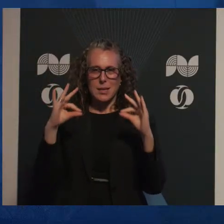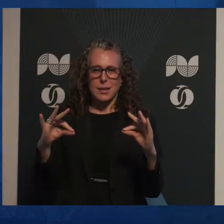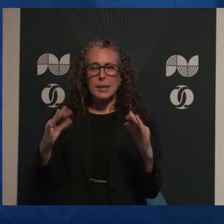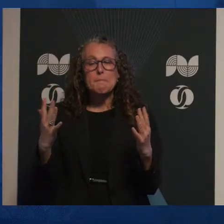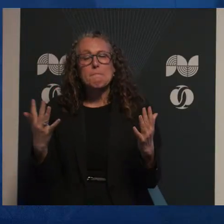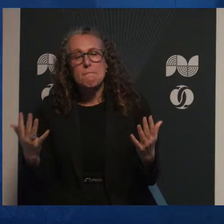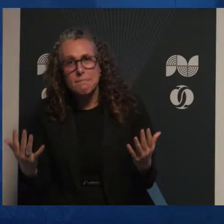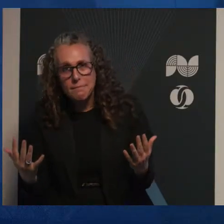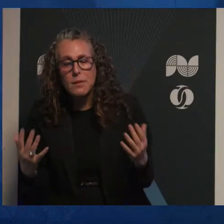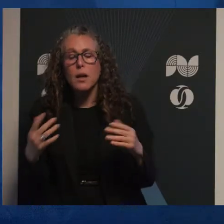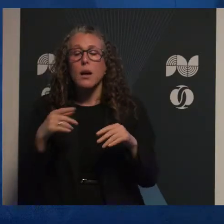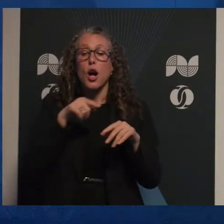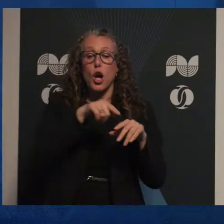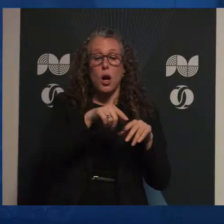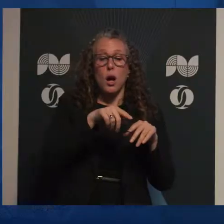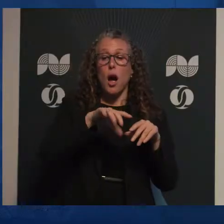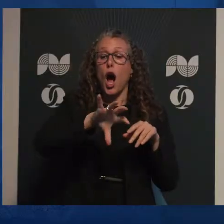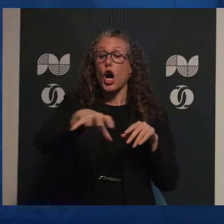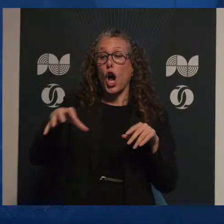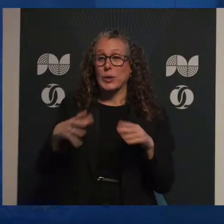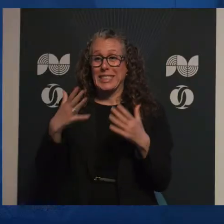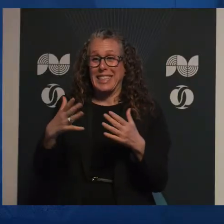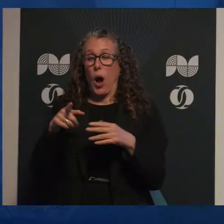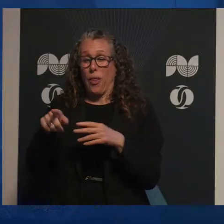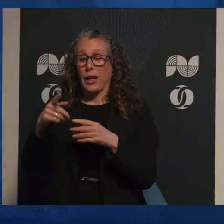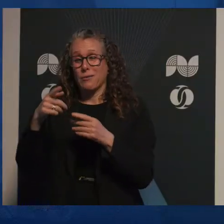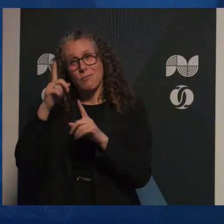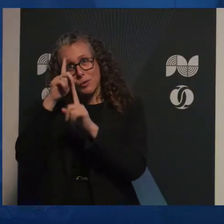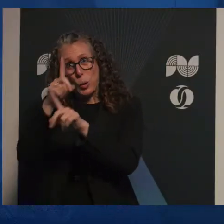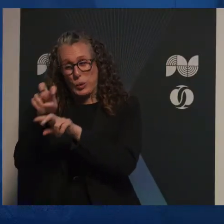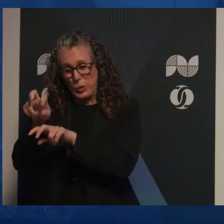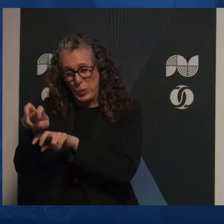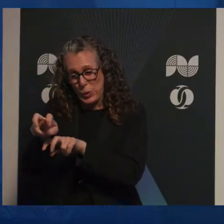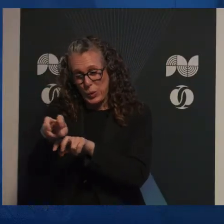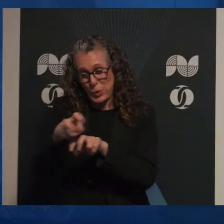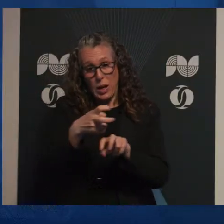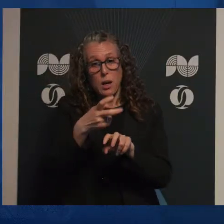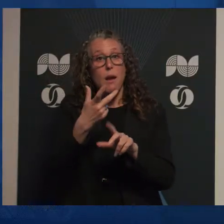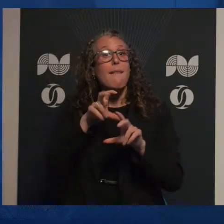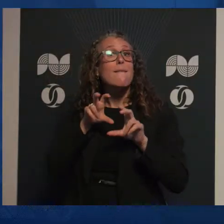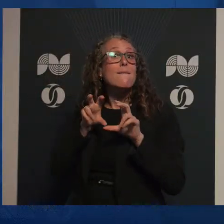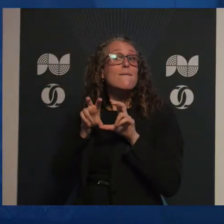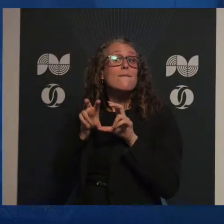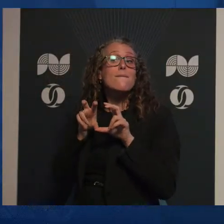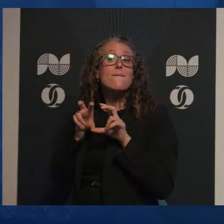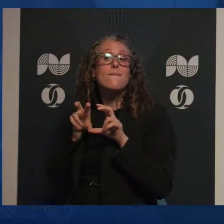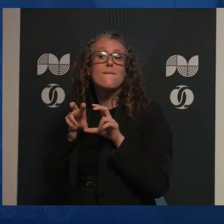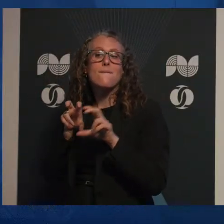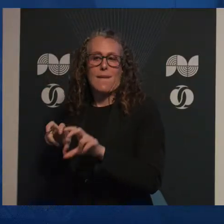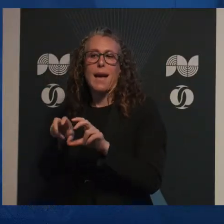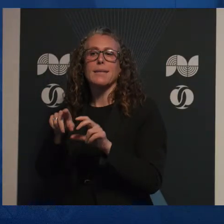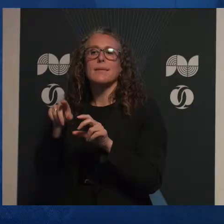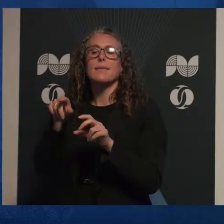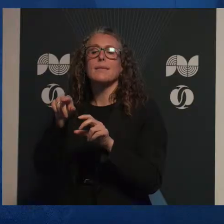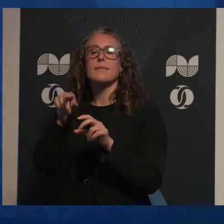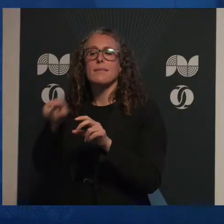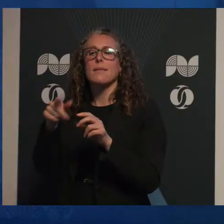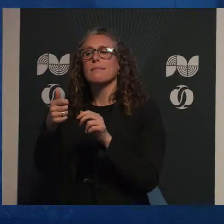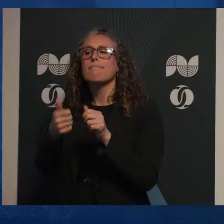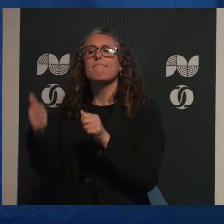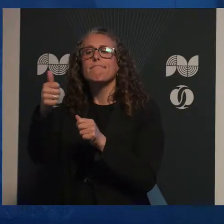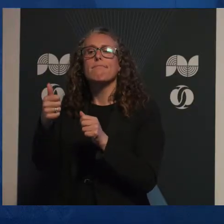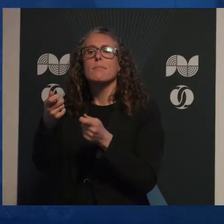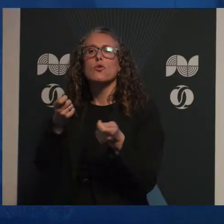dealing with the transition countries, it's hugely important to invest in the capacity of the regulators, because I